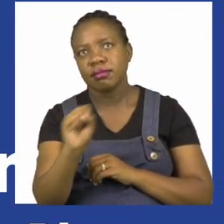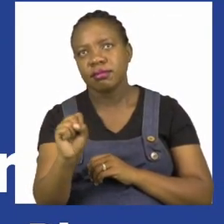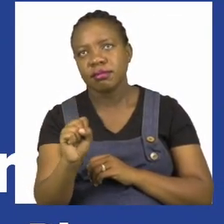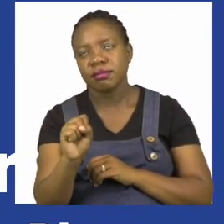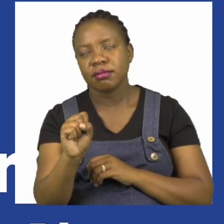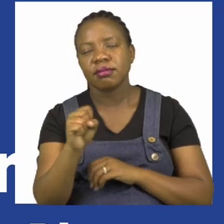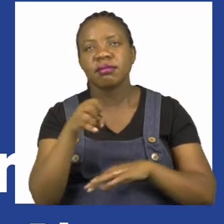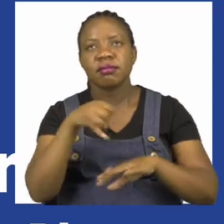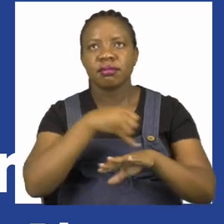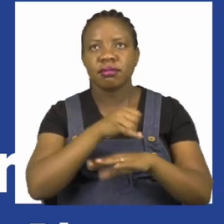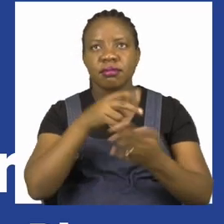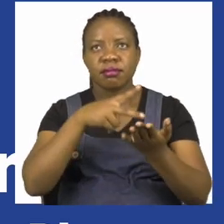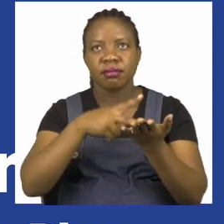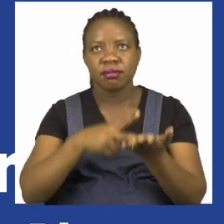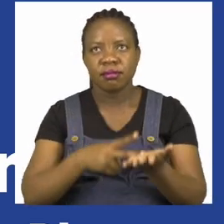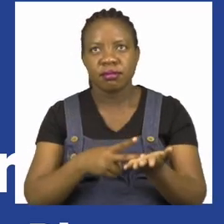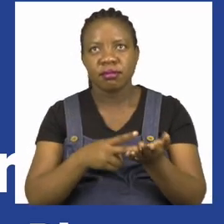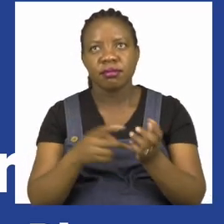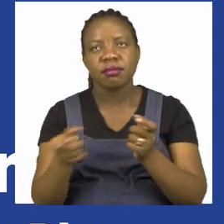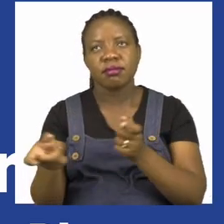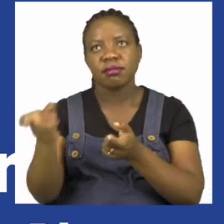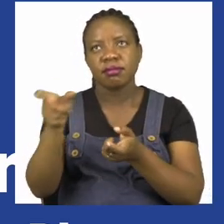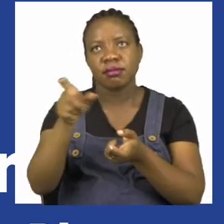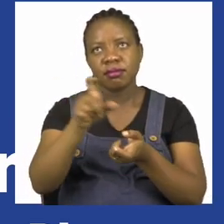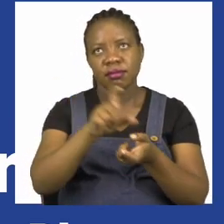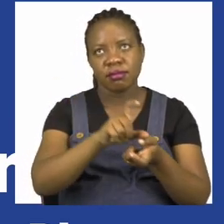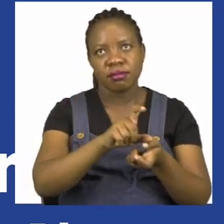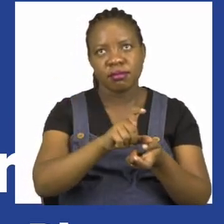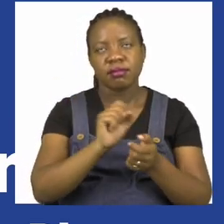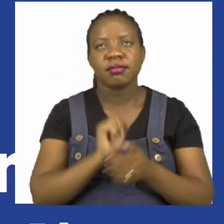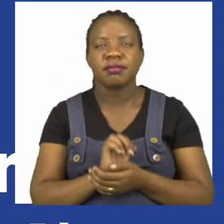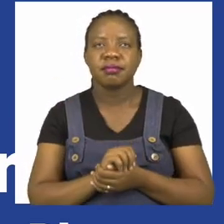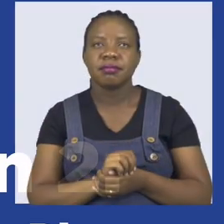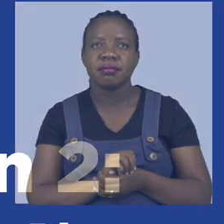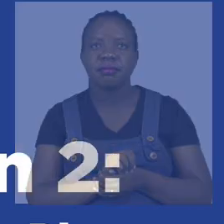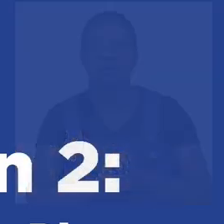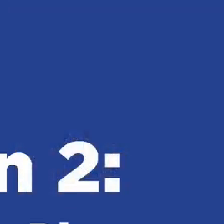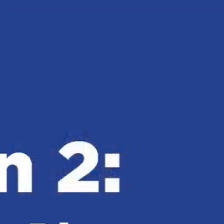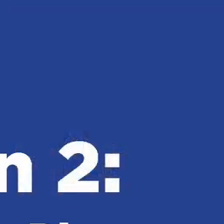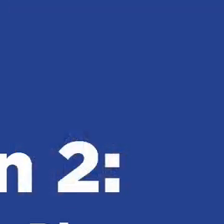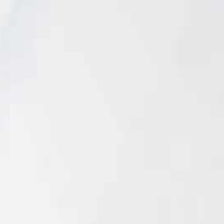place value, and rounding off.